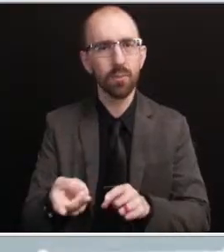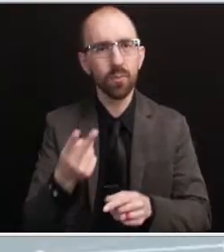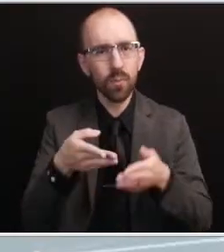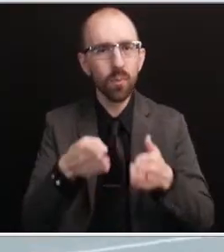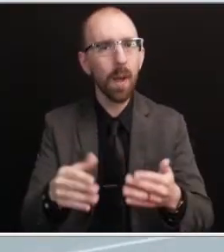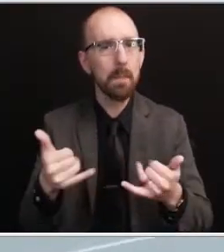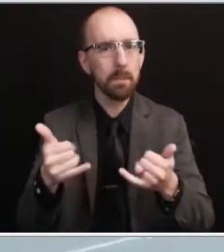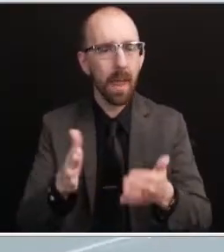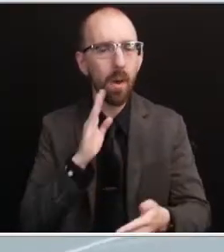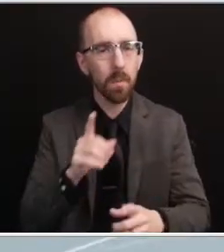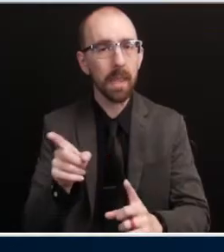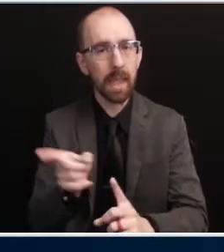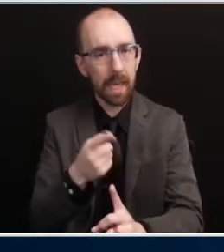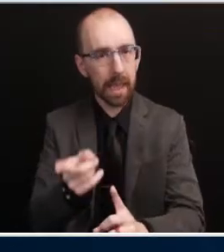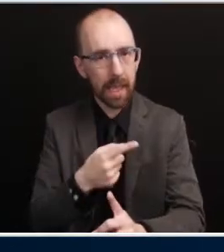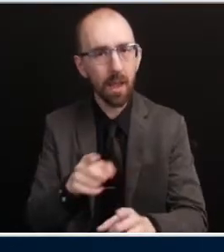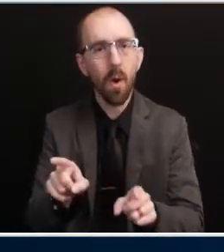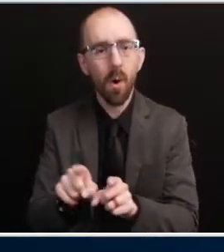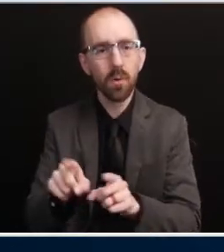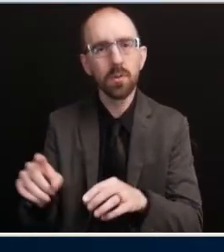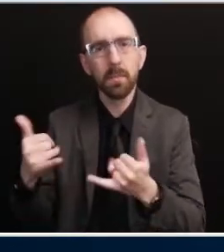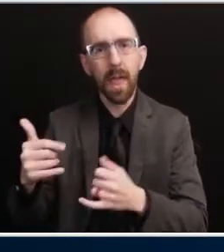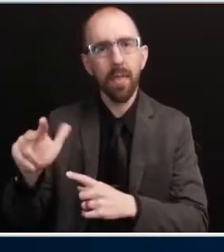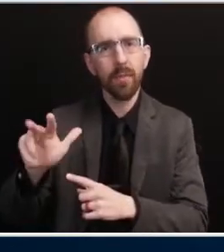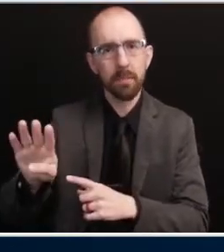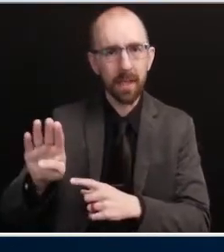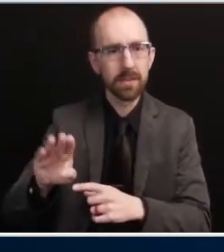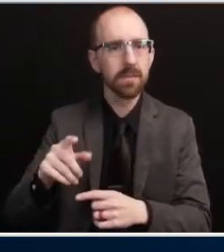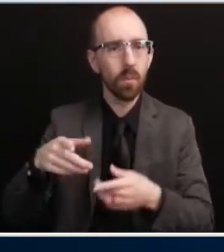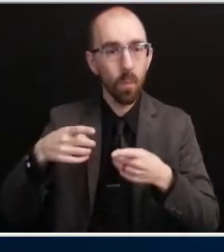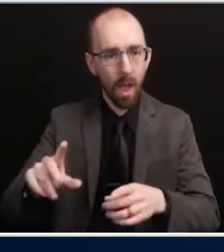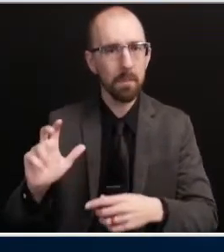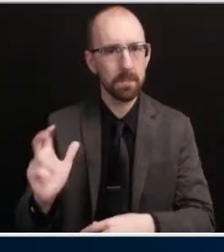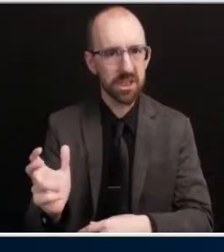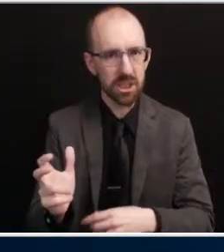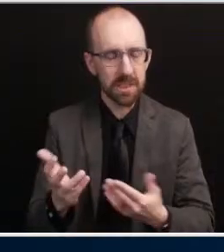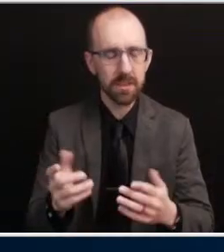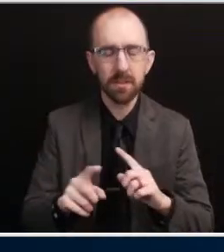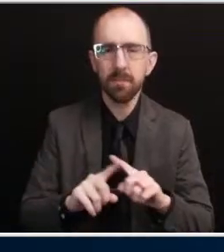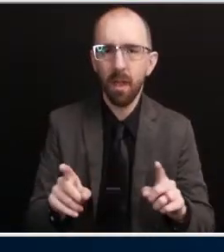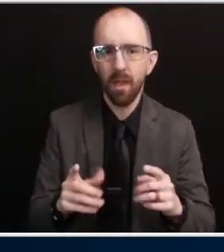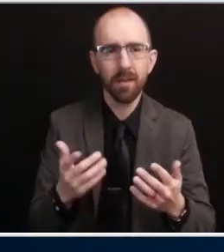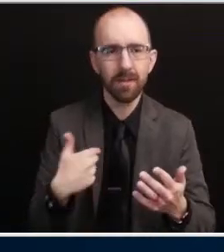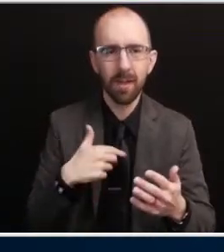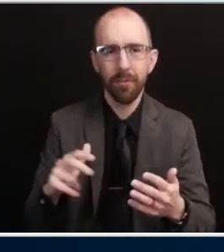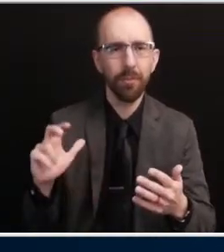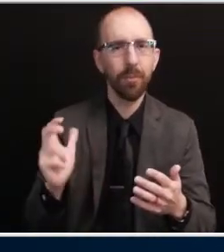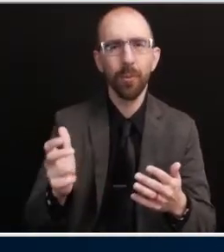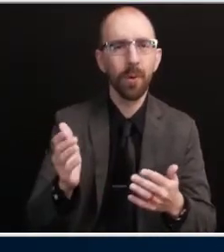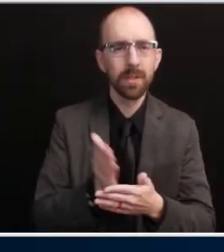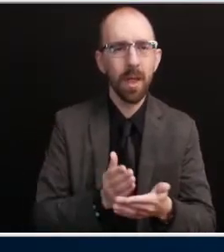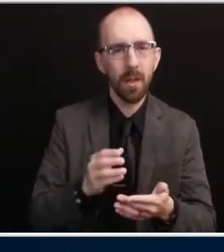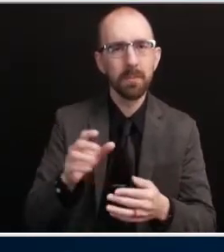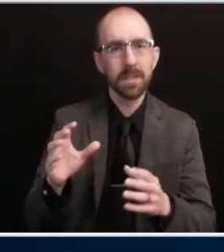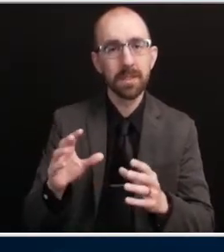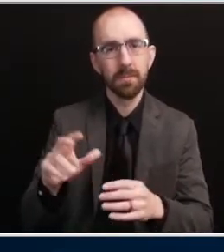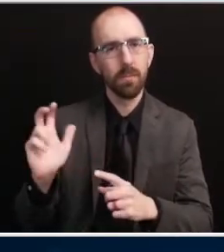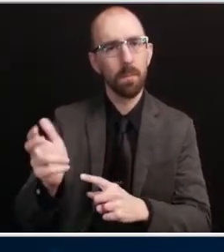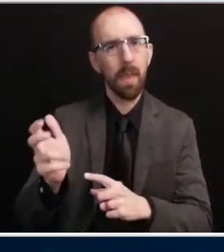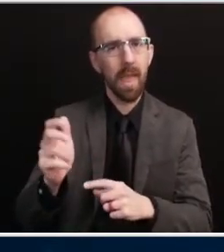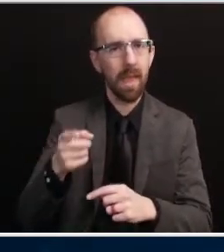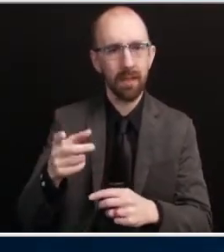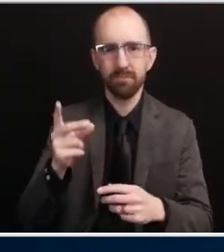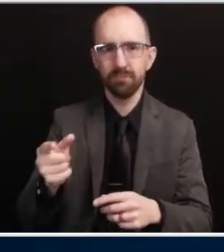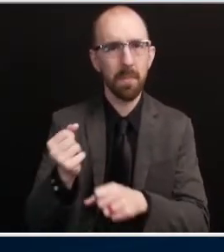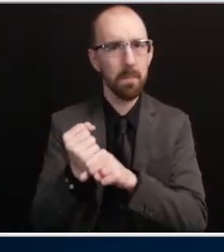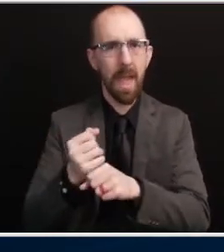hitting and also playing third base as well while pitching. But I threw a couple of bullpen sessions, and they instantly took the bat out of my hand.